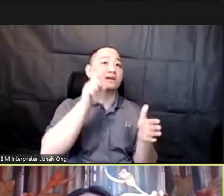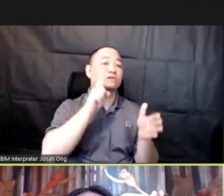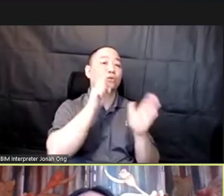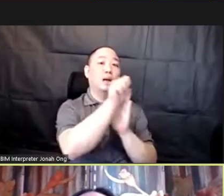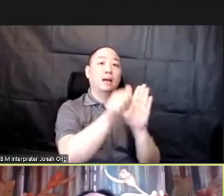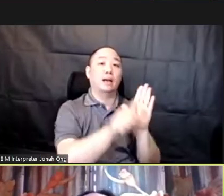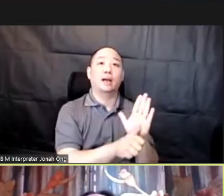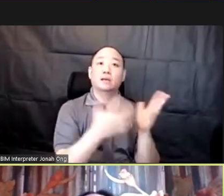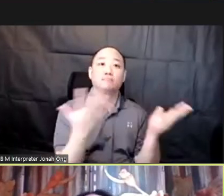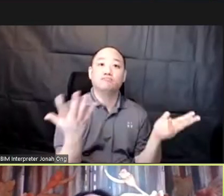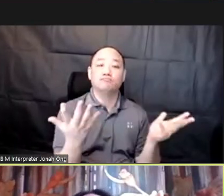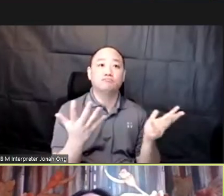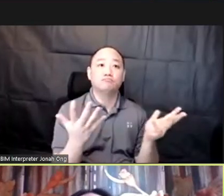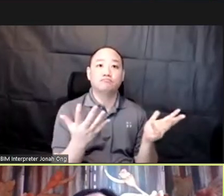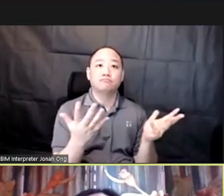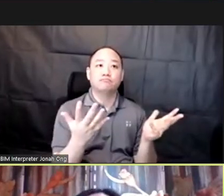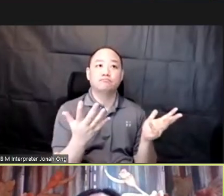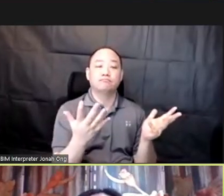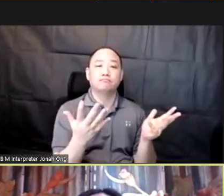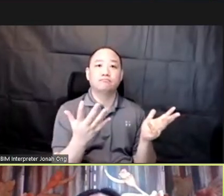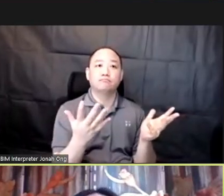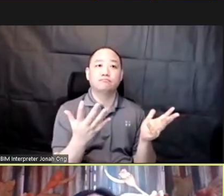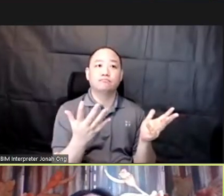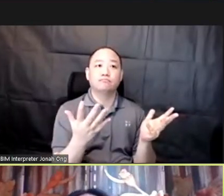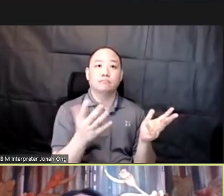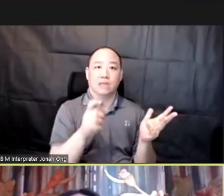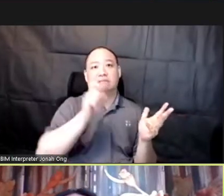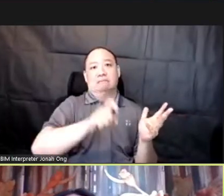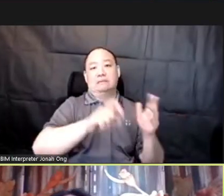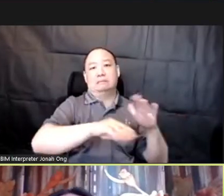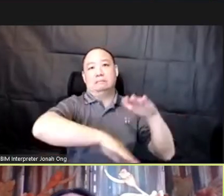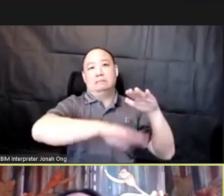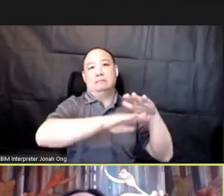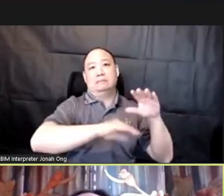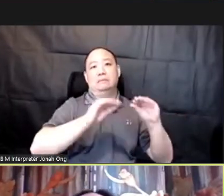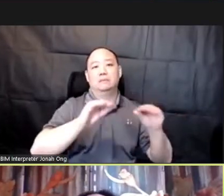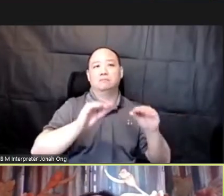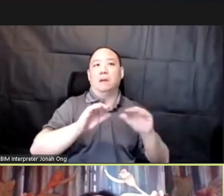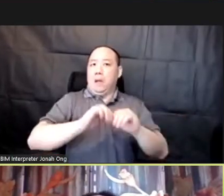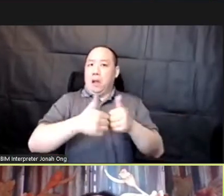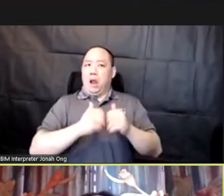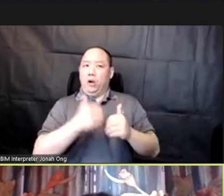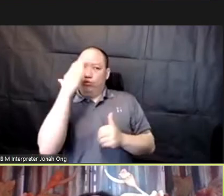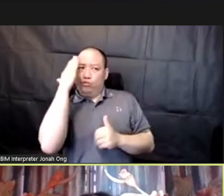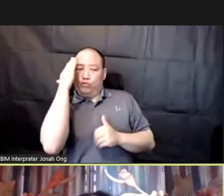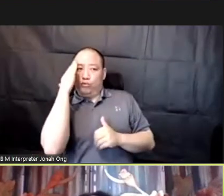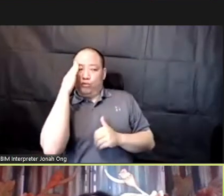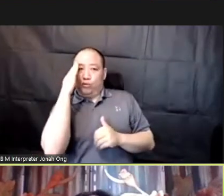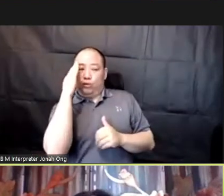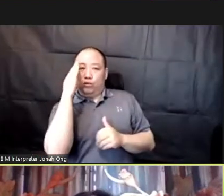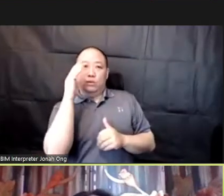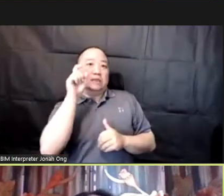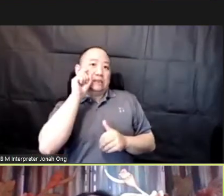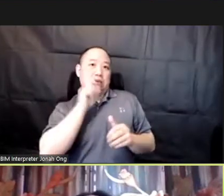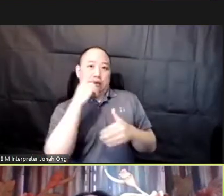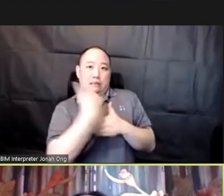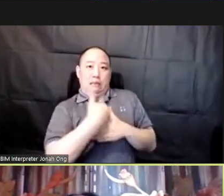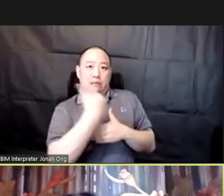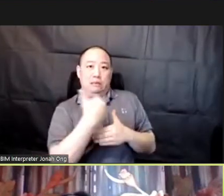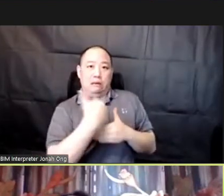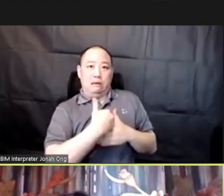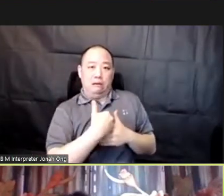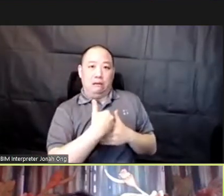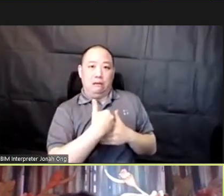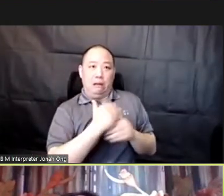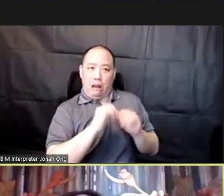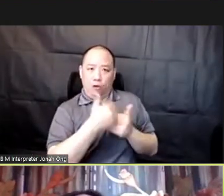place. Because how are you going to recognize that you're being sexually assaulted or sexually harassed if you don't even know what a sexual act looks like? And there's actually